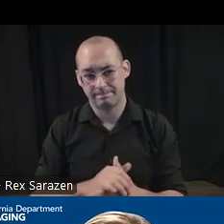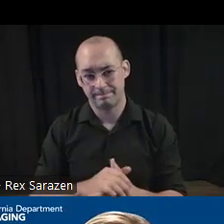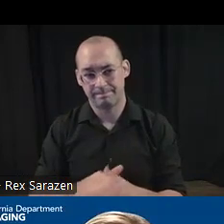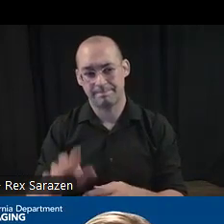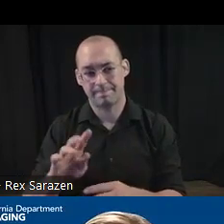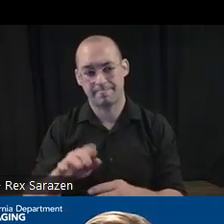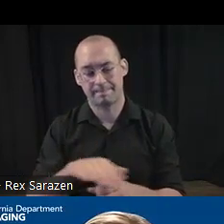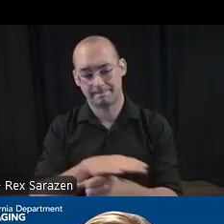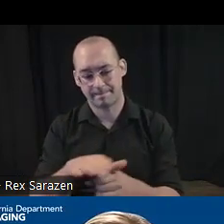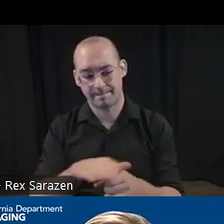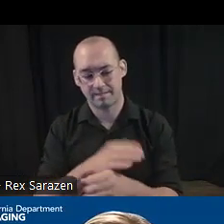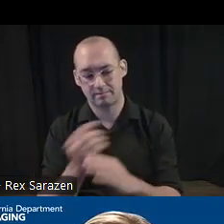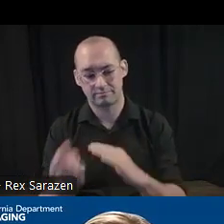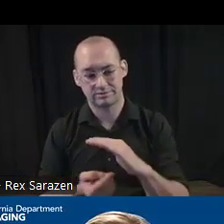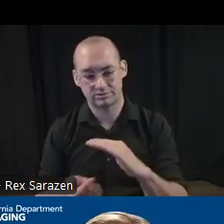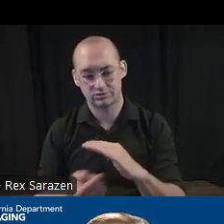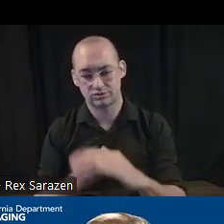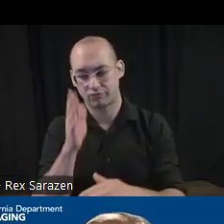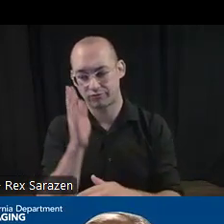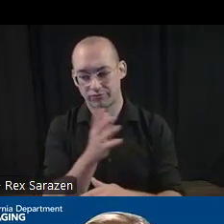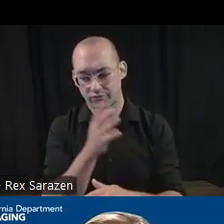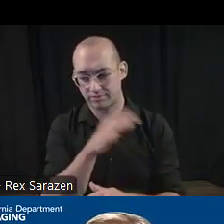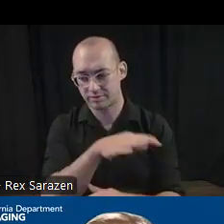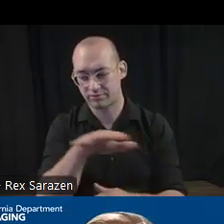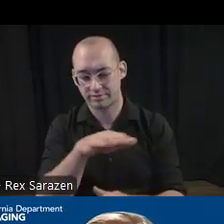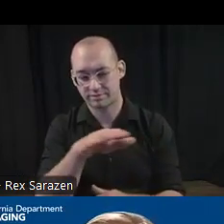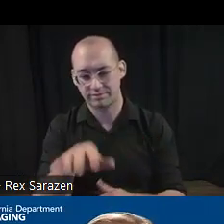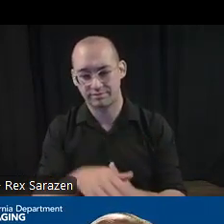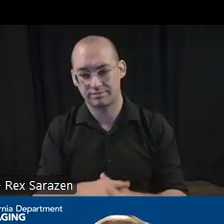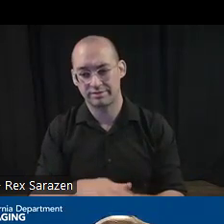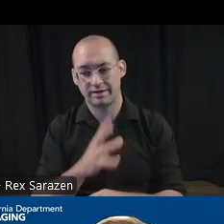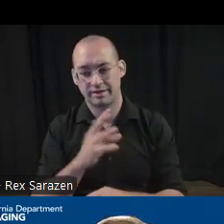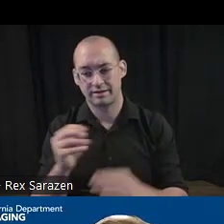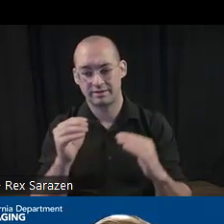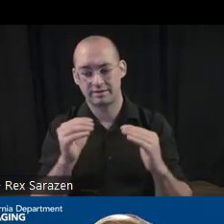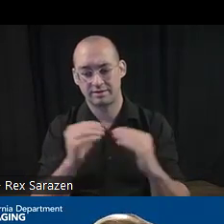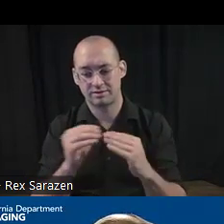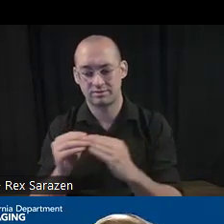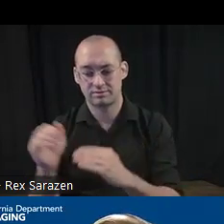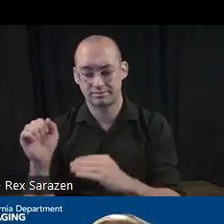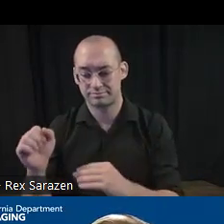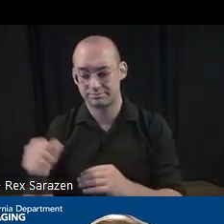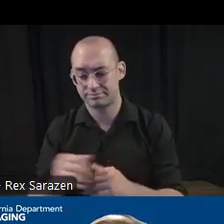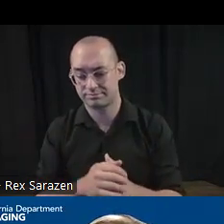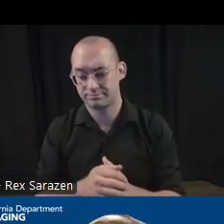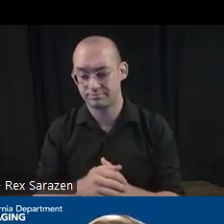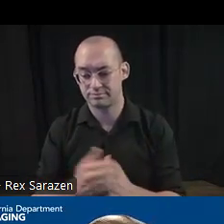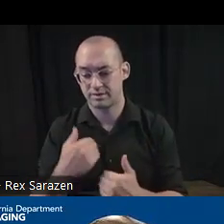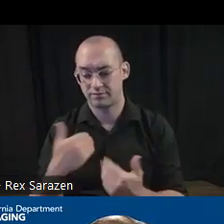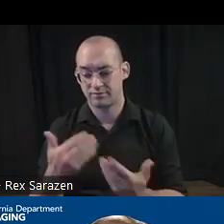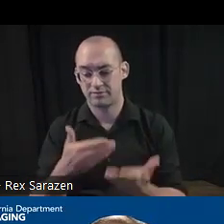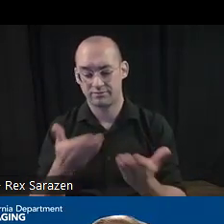geographic isolation in rural communities, and of course, equity. So we've proposed a formula